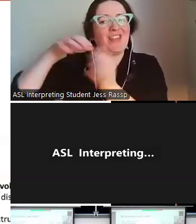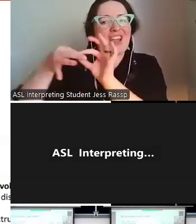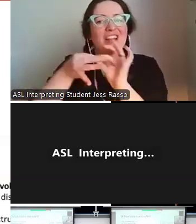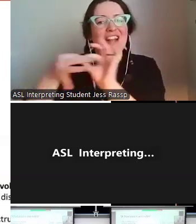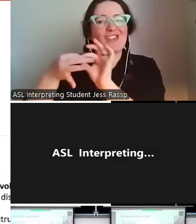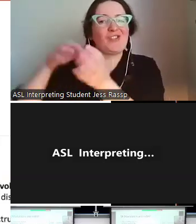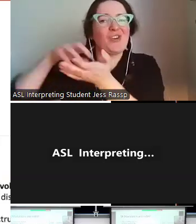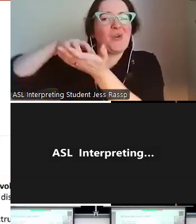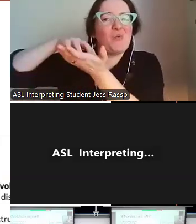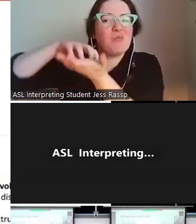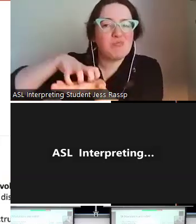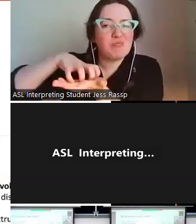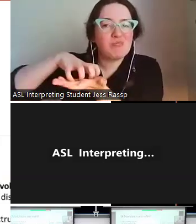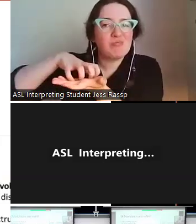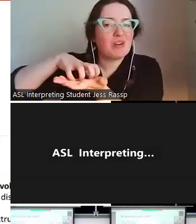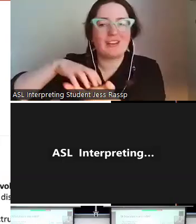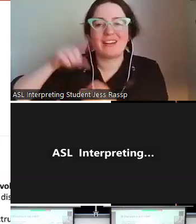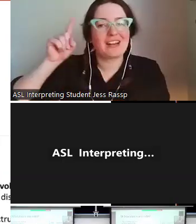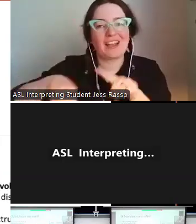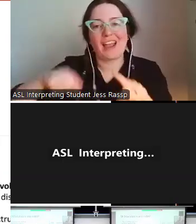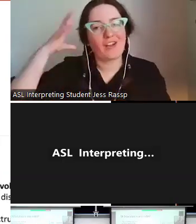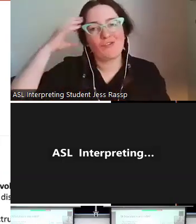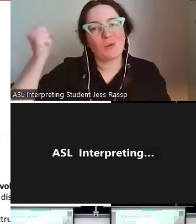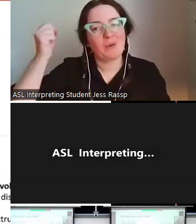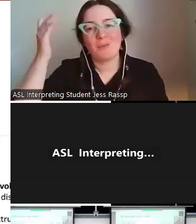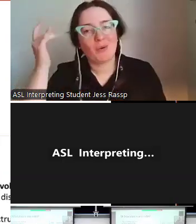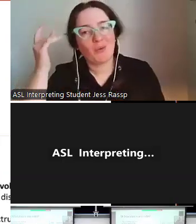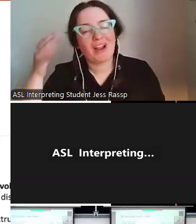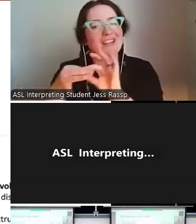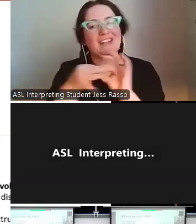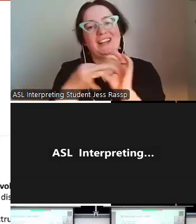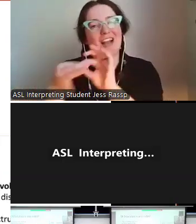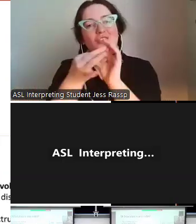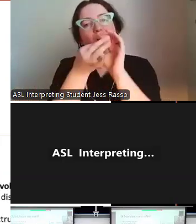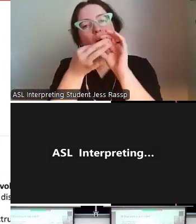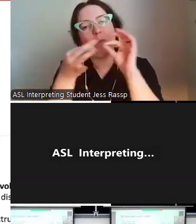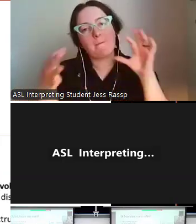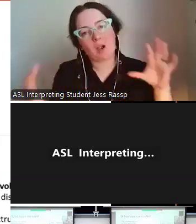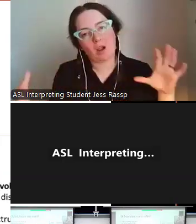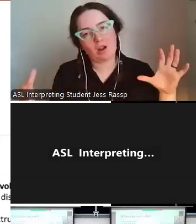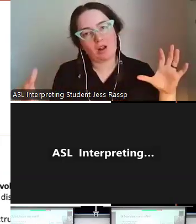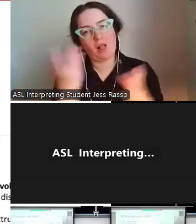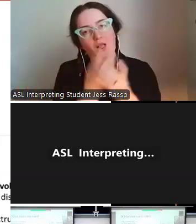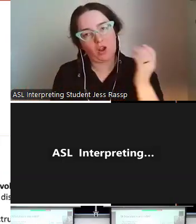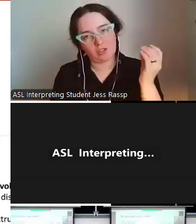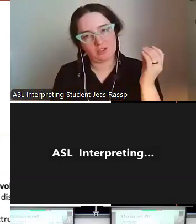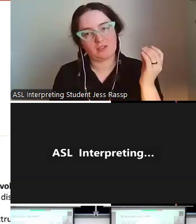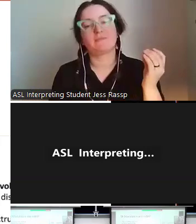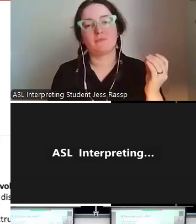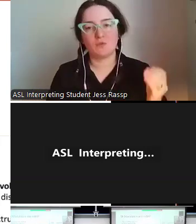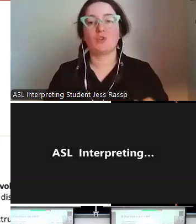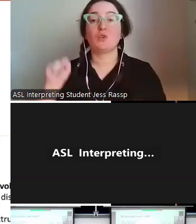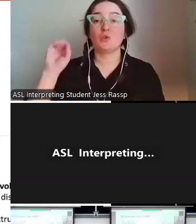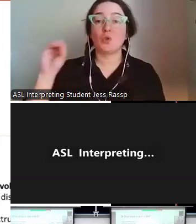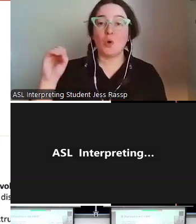be able to remember something because that connection's not there. So we're strengthening that connection by blocking